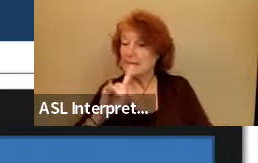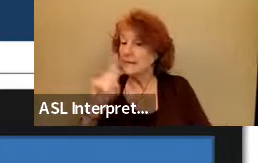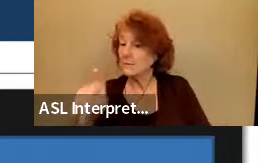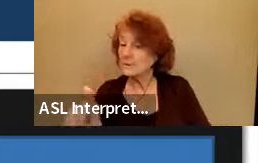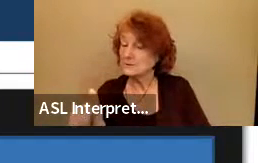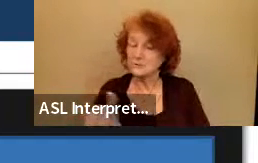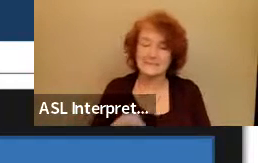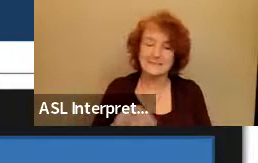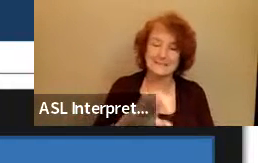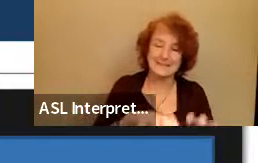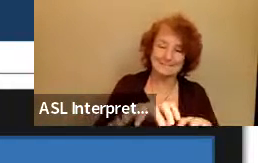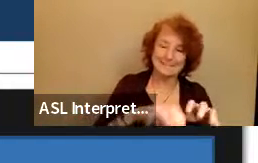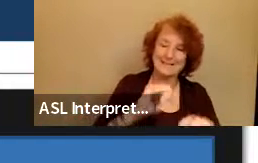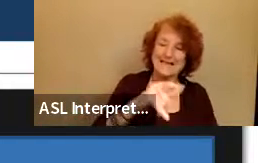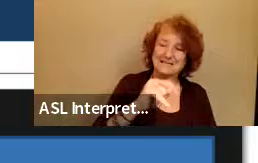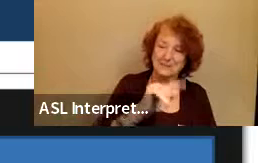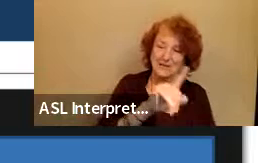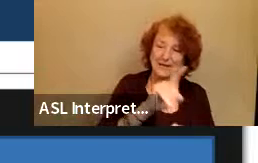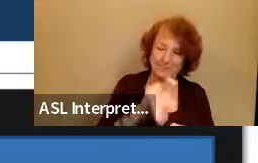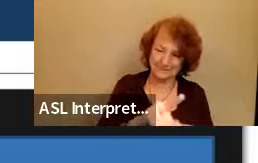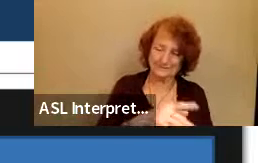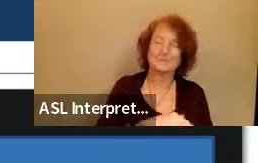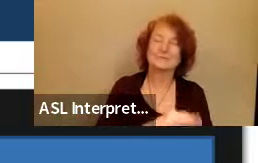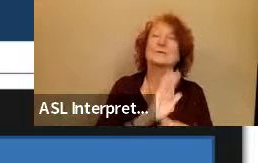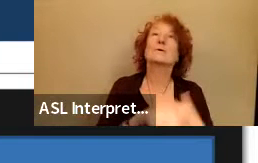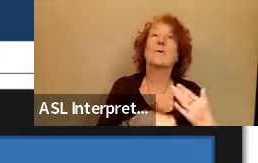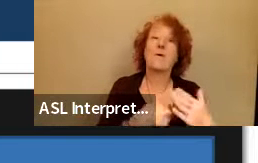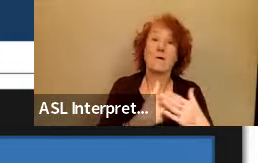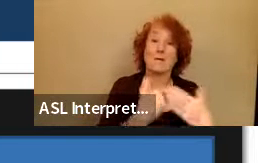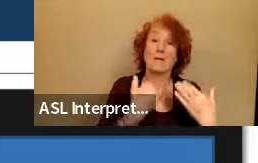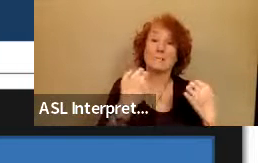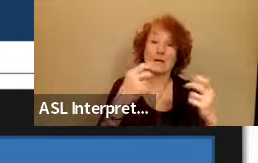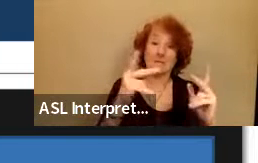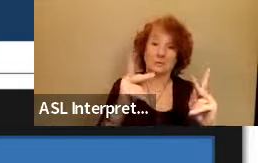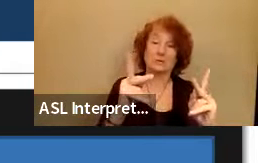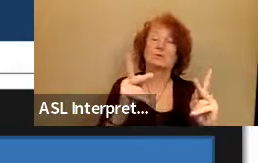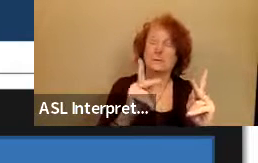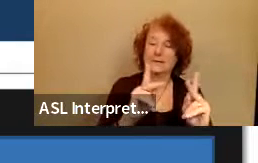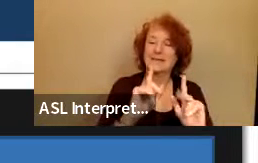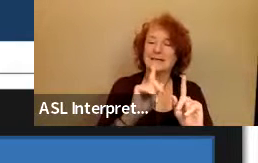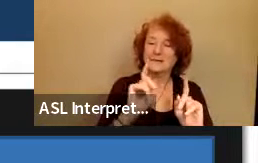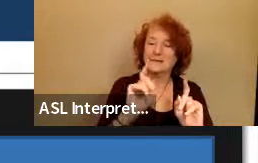has an opportunity to ask their question in the best space that they feel most comfortable in.